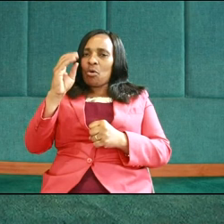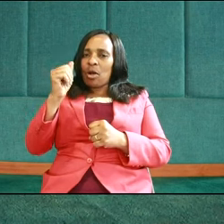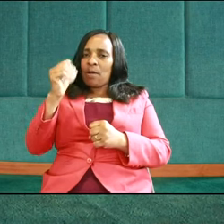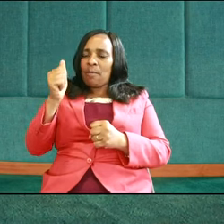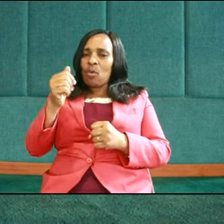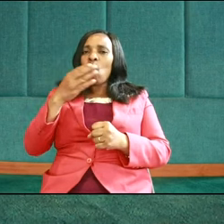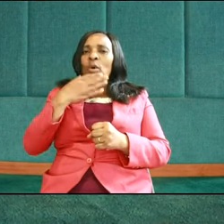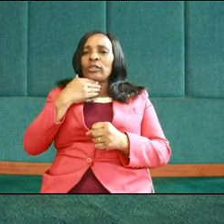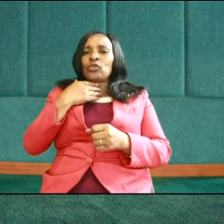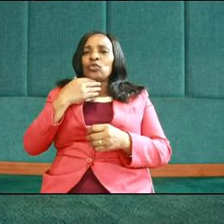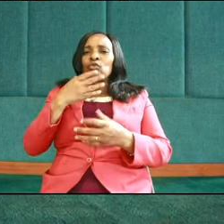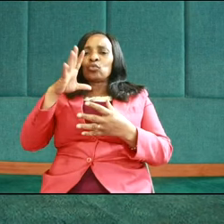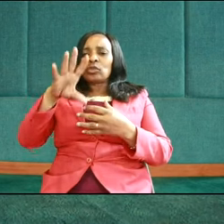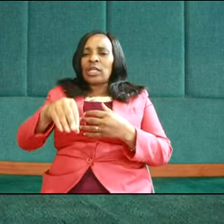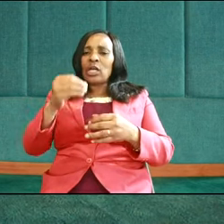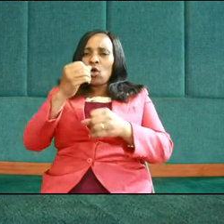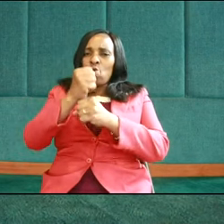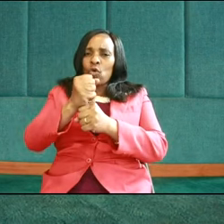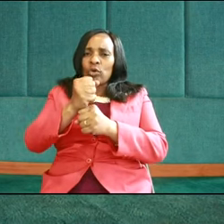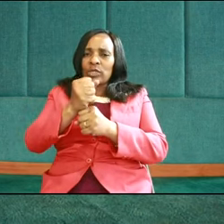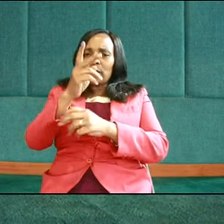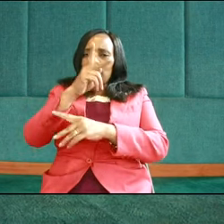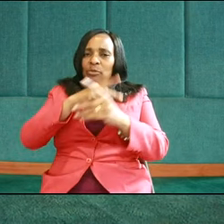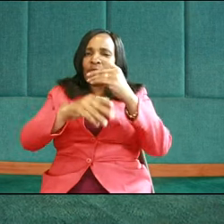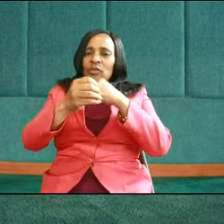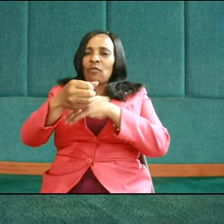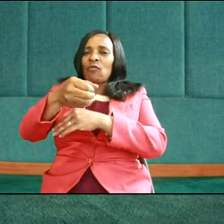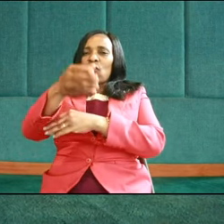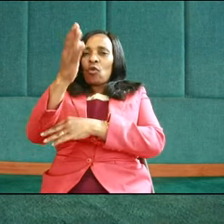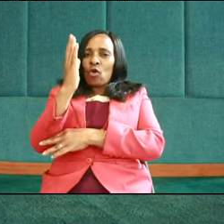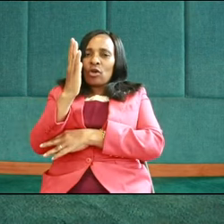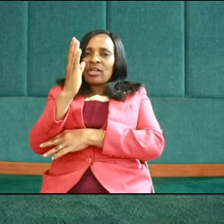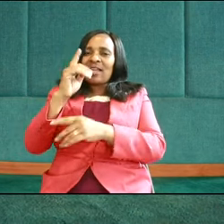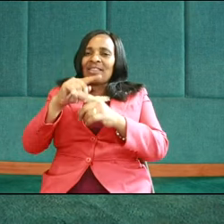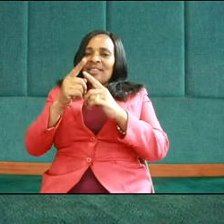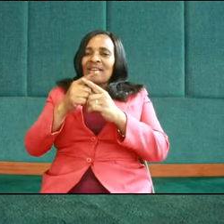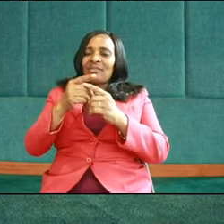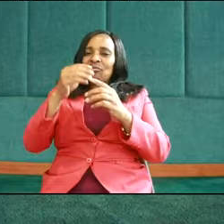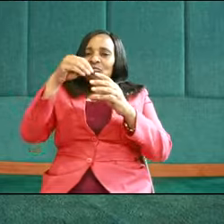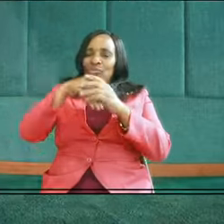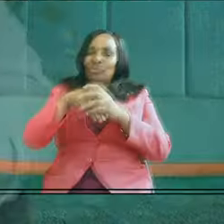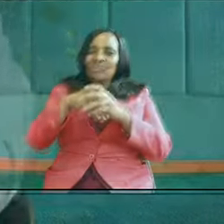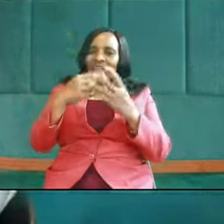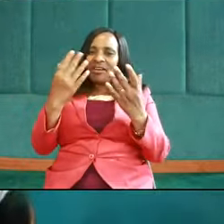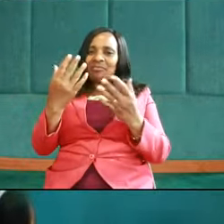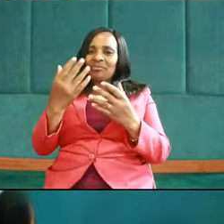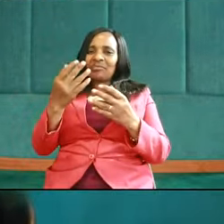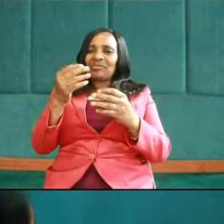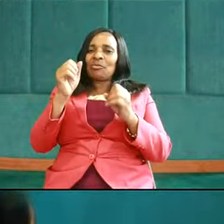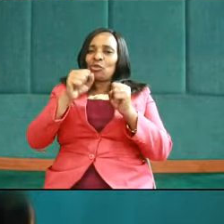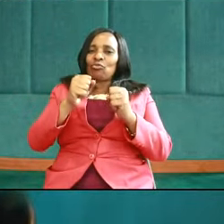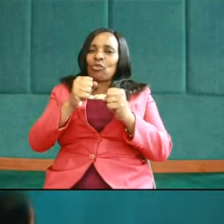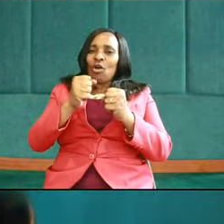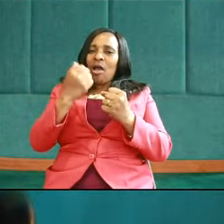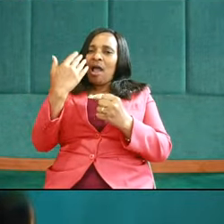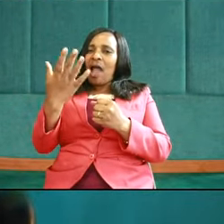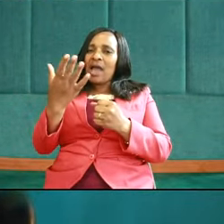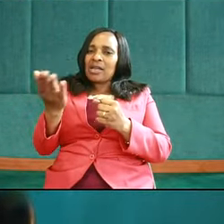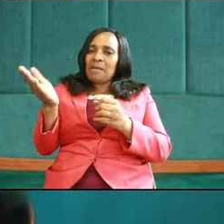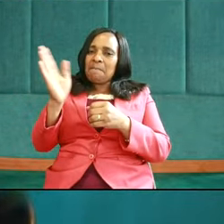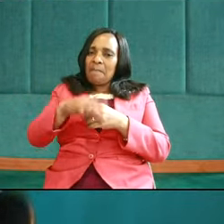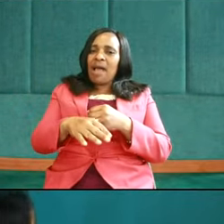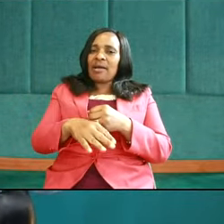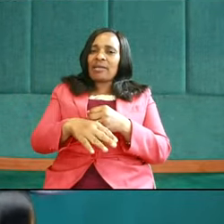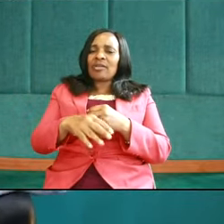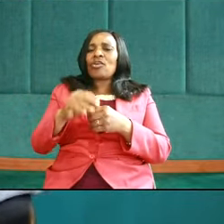prophet of God, and when he puts forth his hand, then God shrinks his arm away and says, this is not just a normal man. This